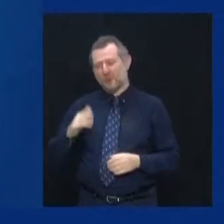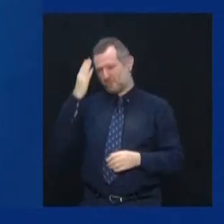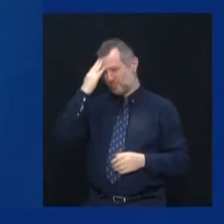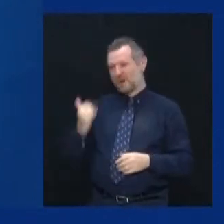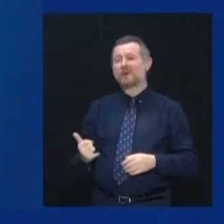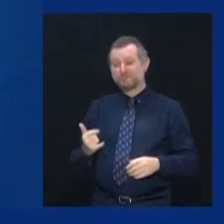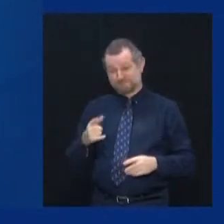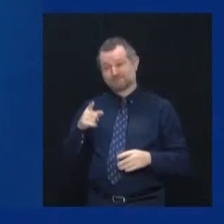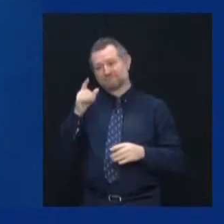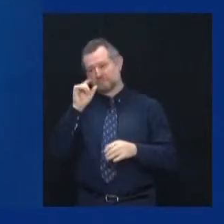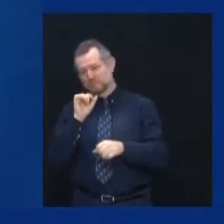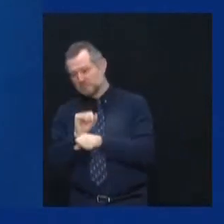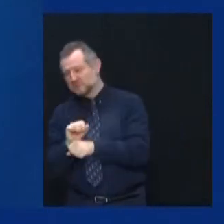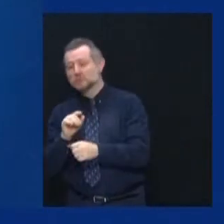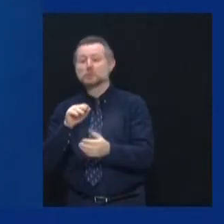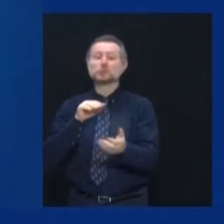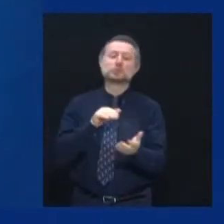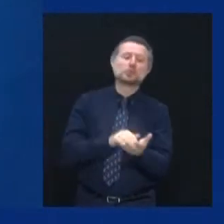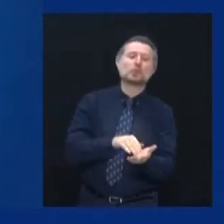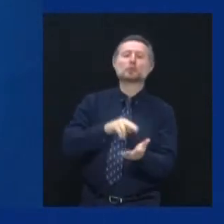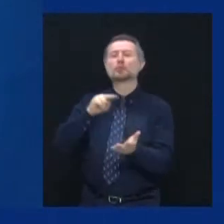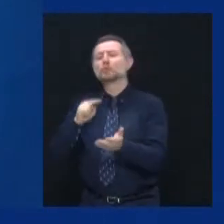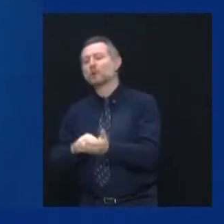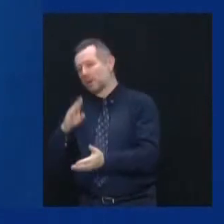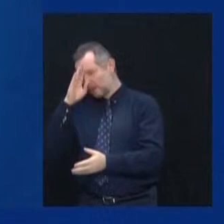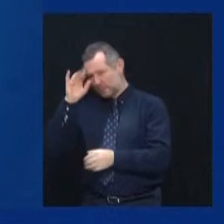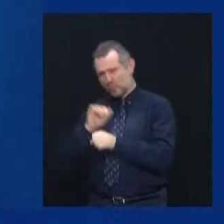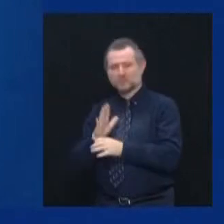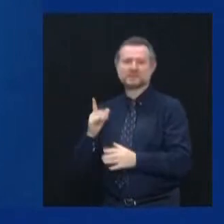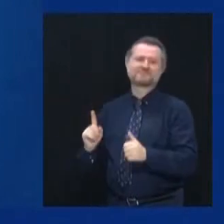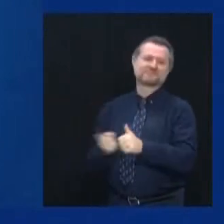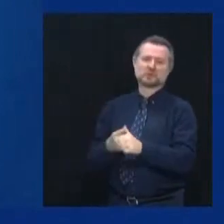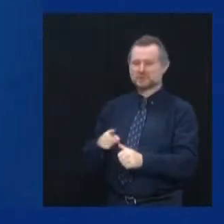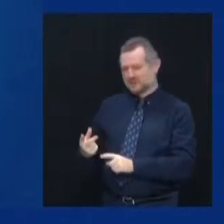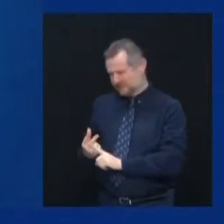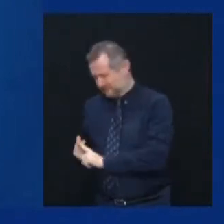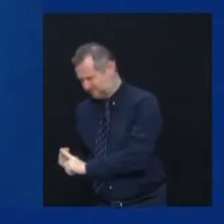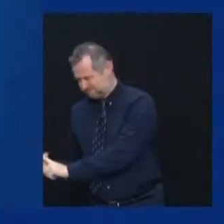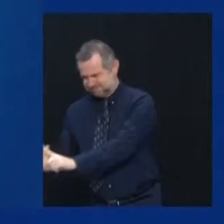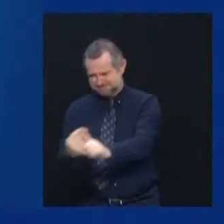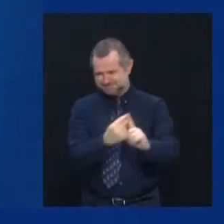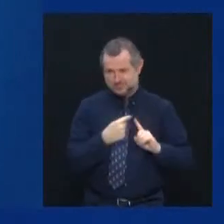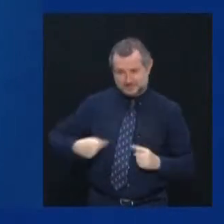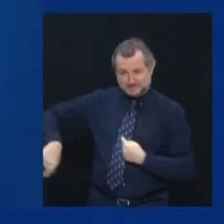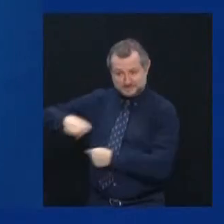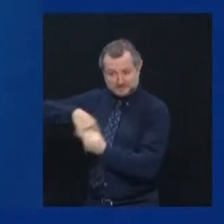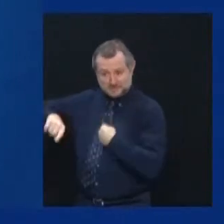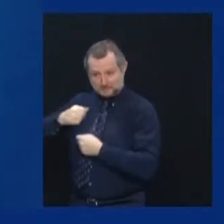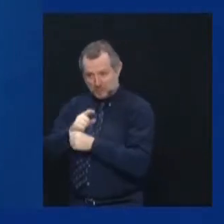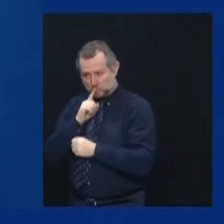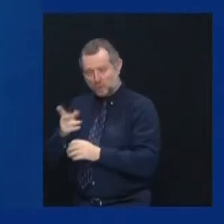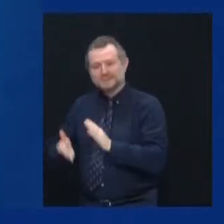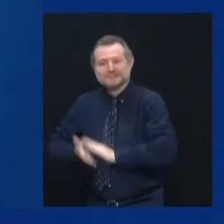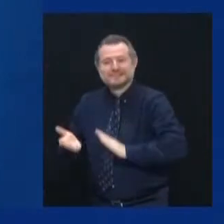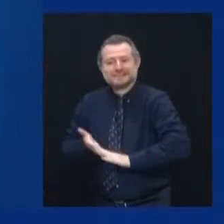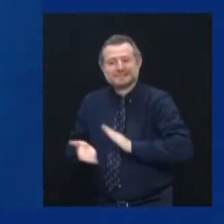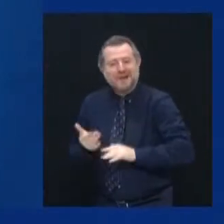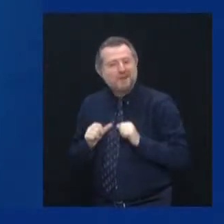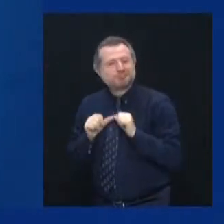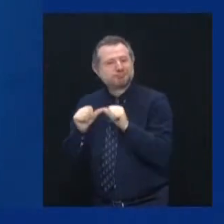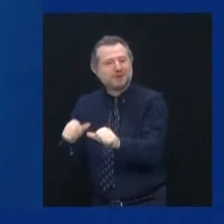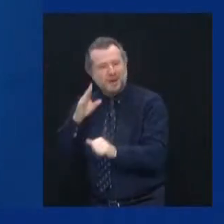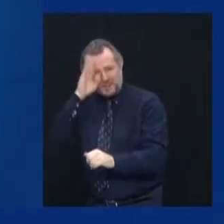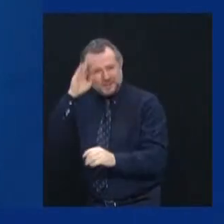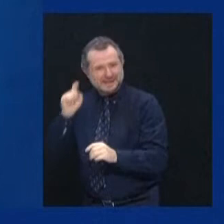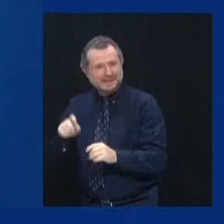workers first. Keep that hospital capacity open. And the hospital